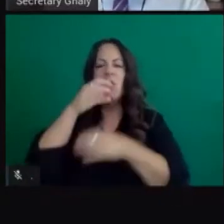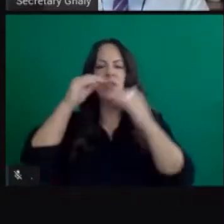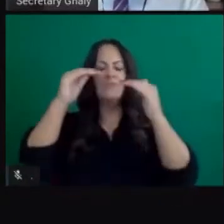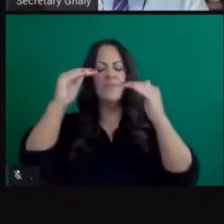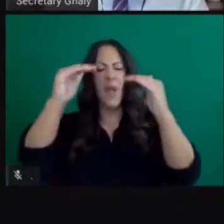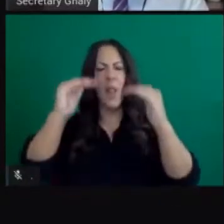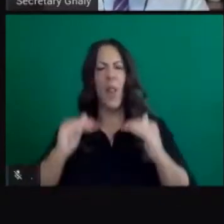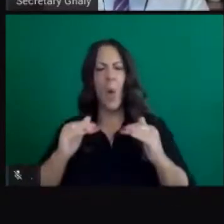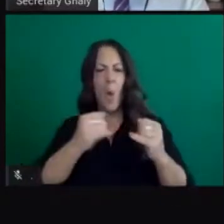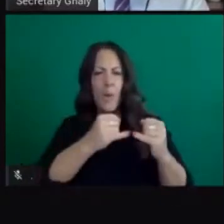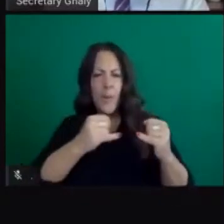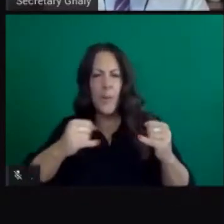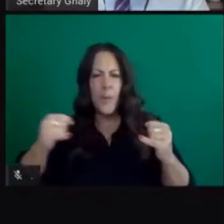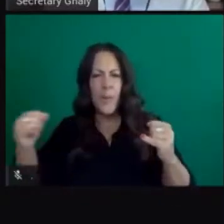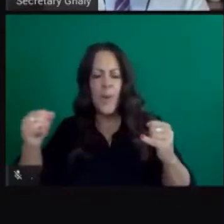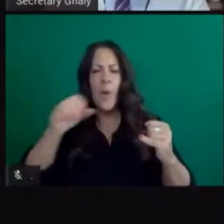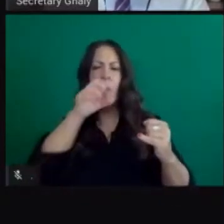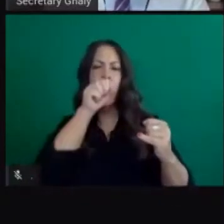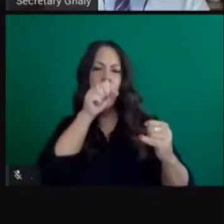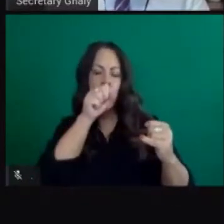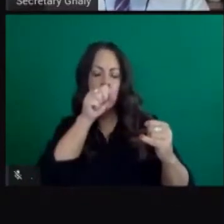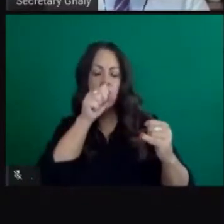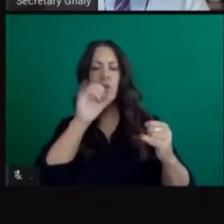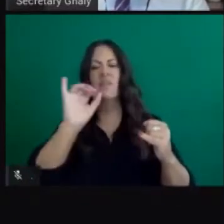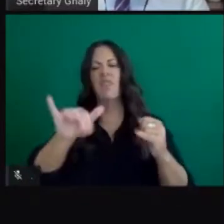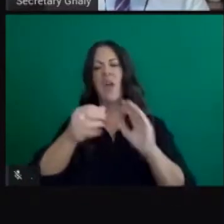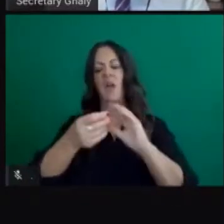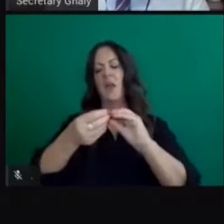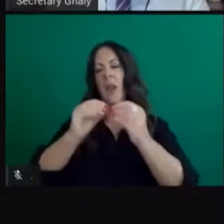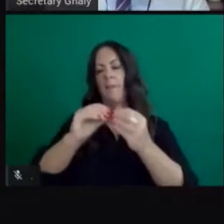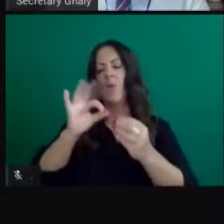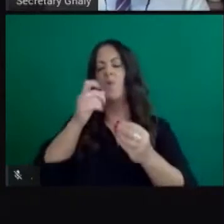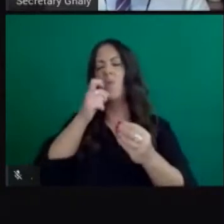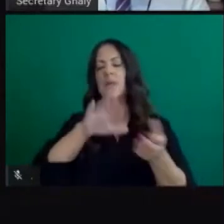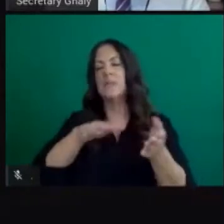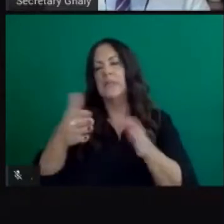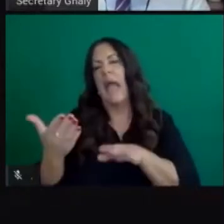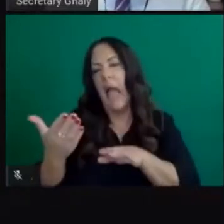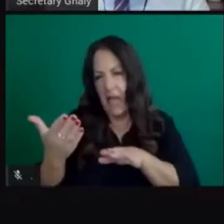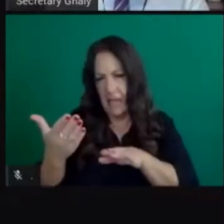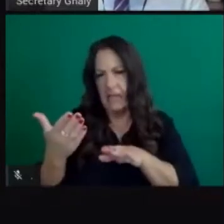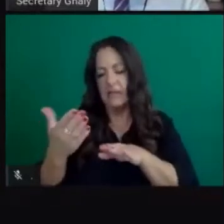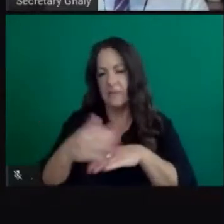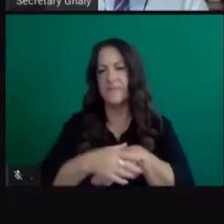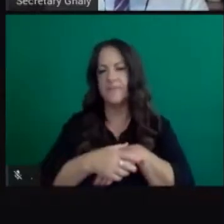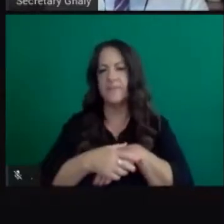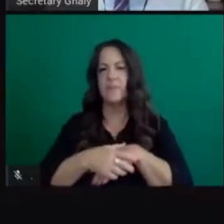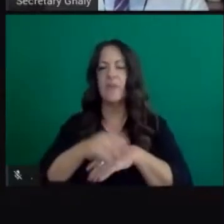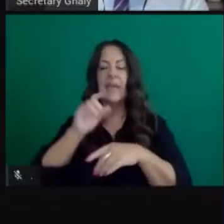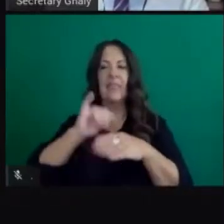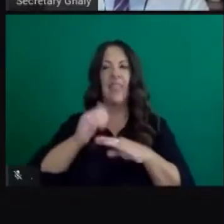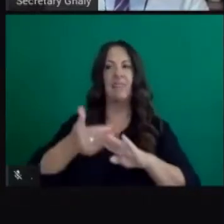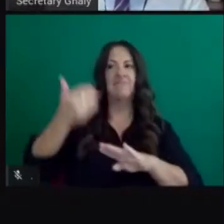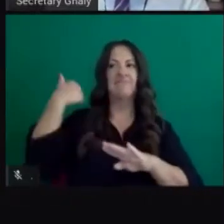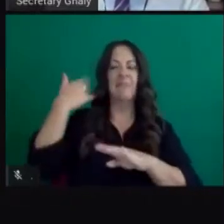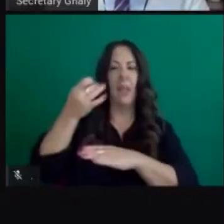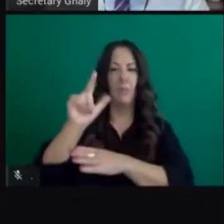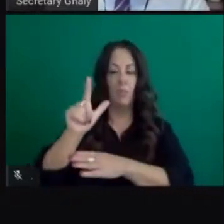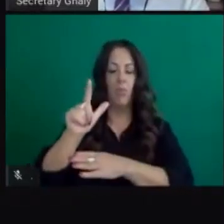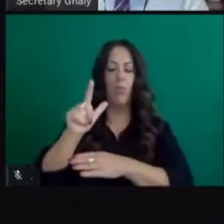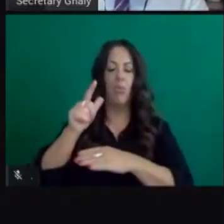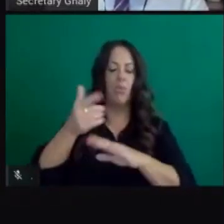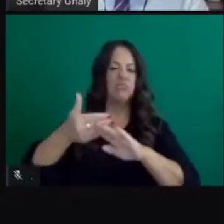is really signifies our deaths. And as you can see on the left-hand part, in the early part of our response,